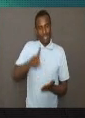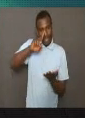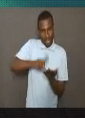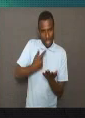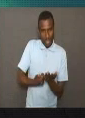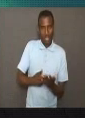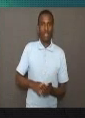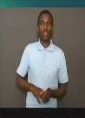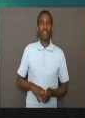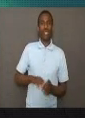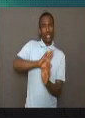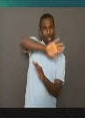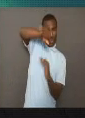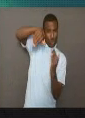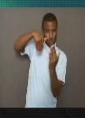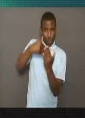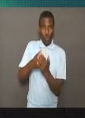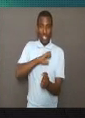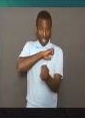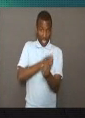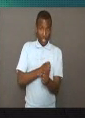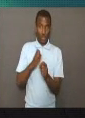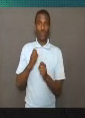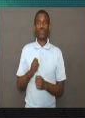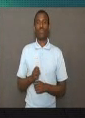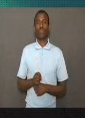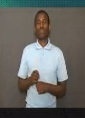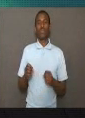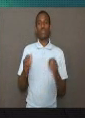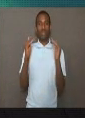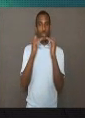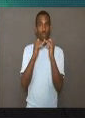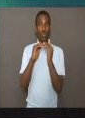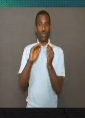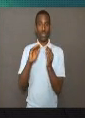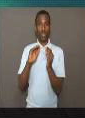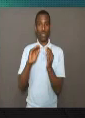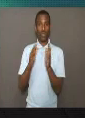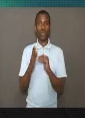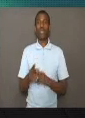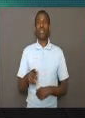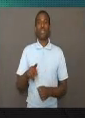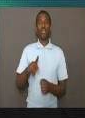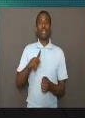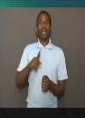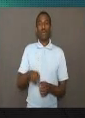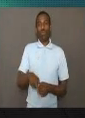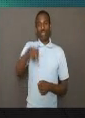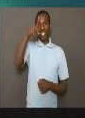Thus, its total energy is its potential